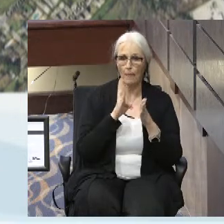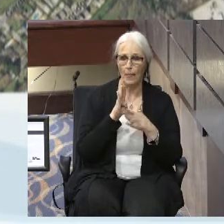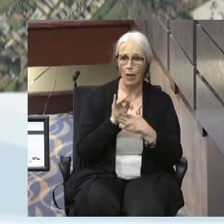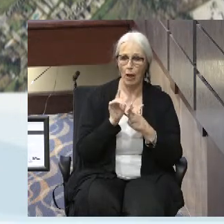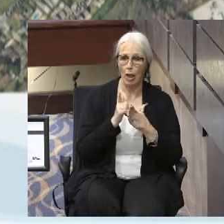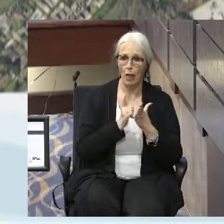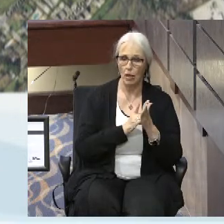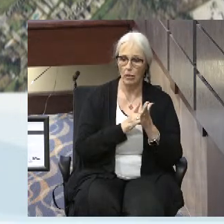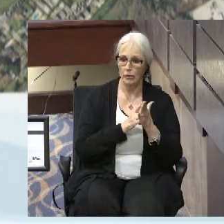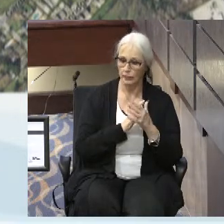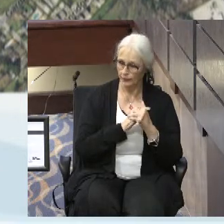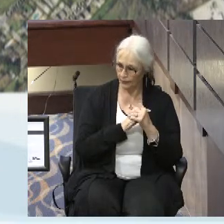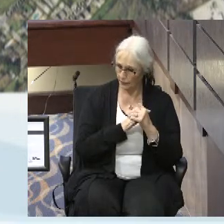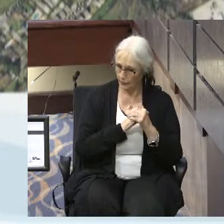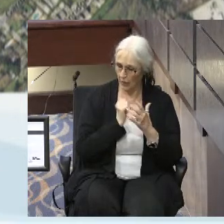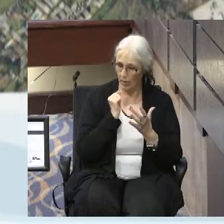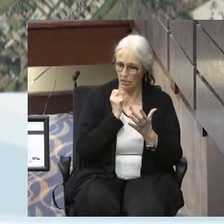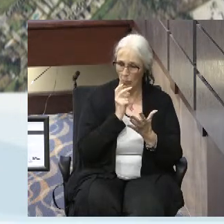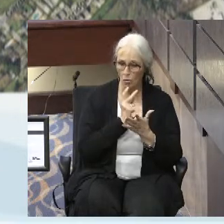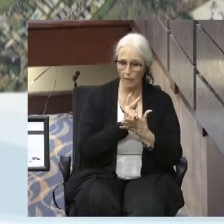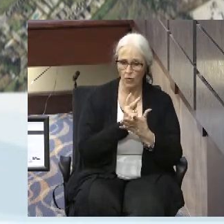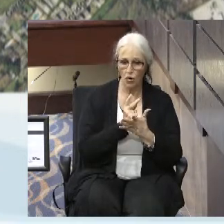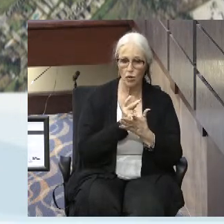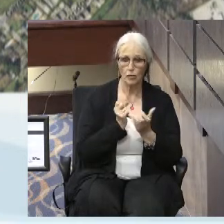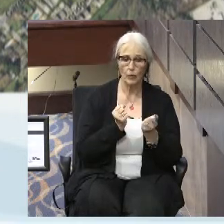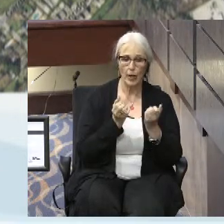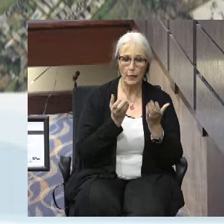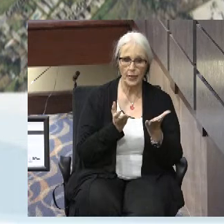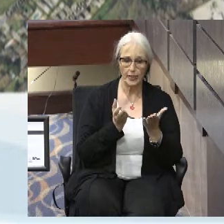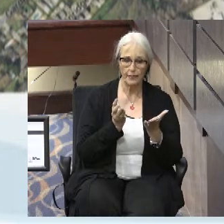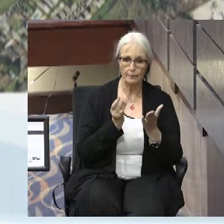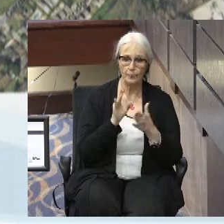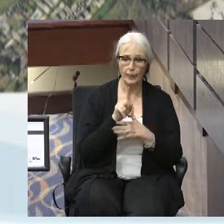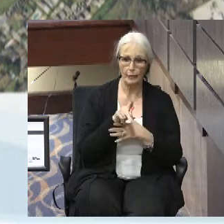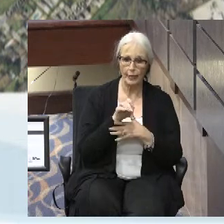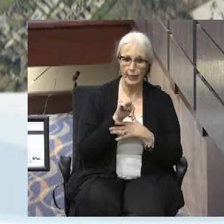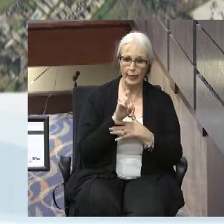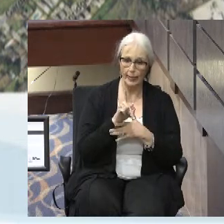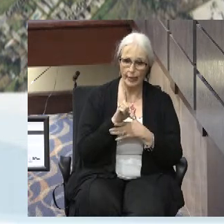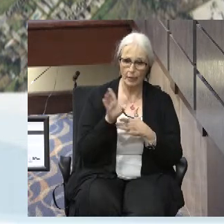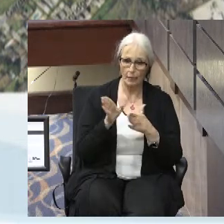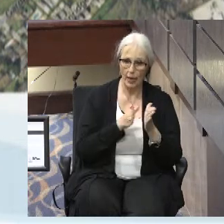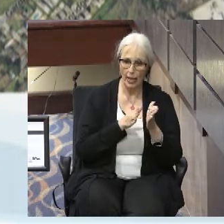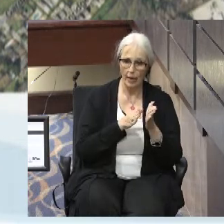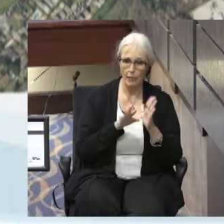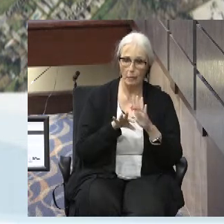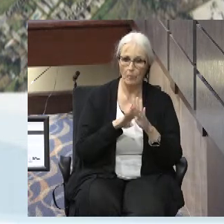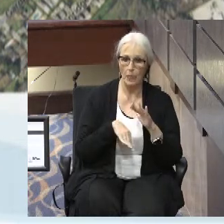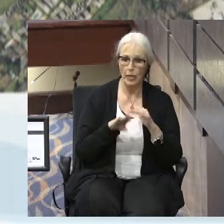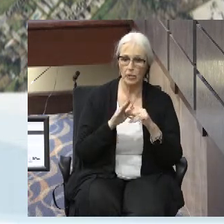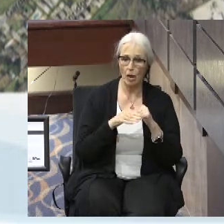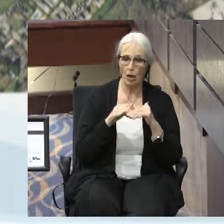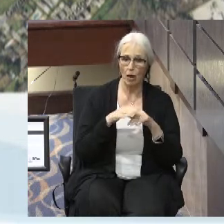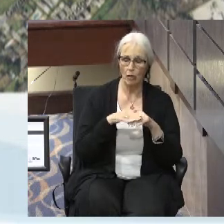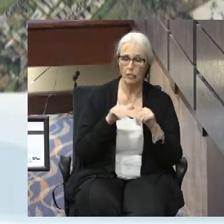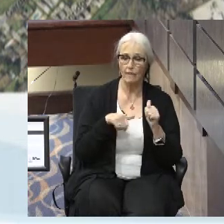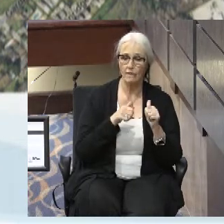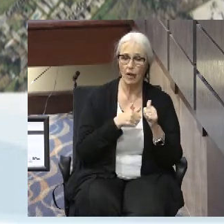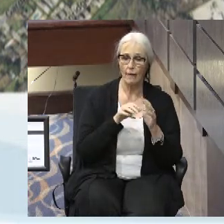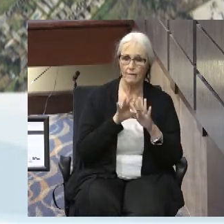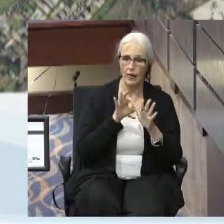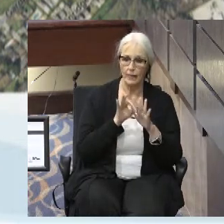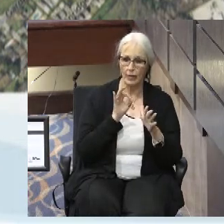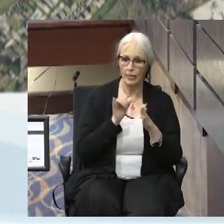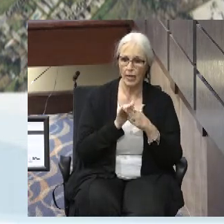Plan Commission recommended approval to amend the PUD plan based on the following findings and subject to the following conditions. Findings